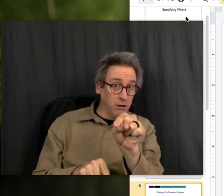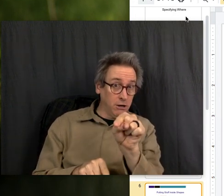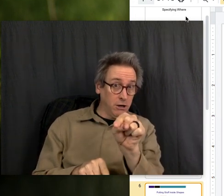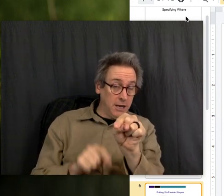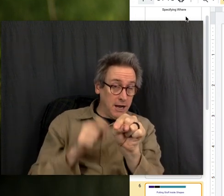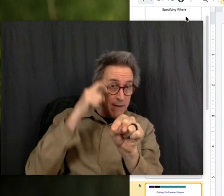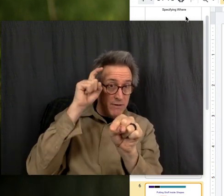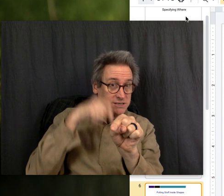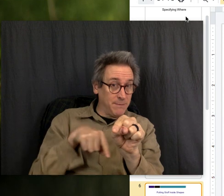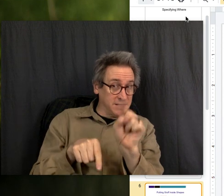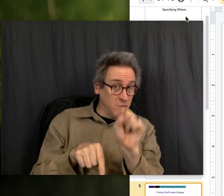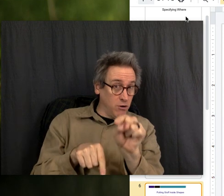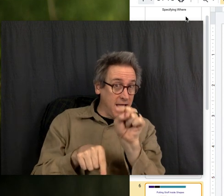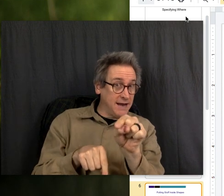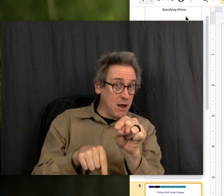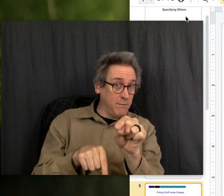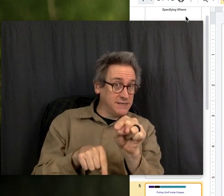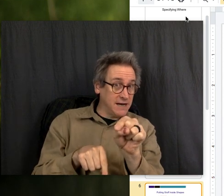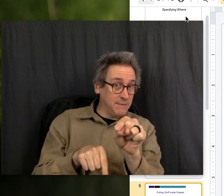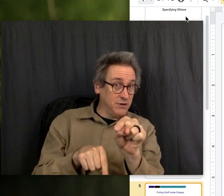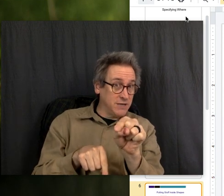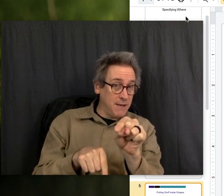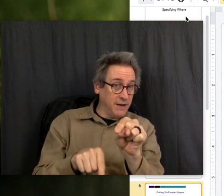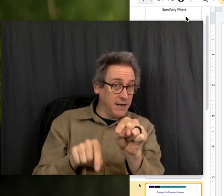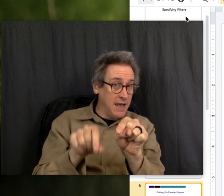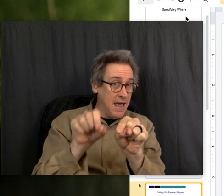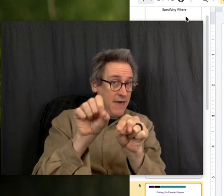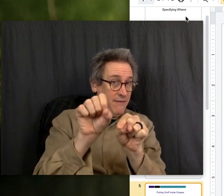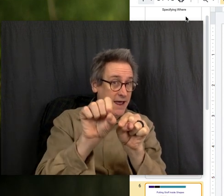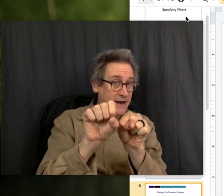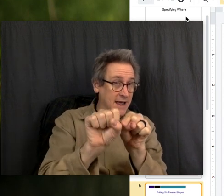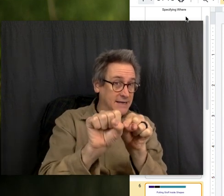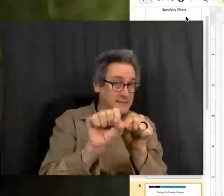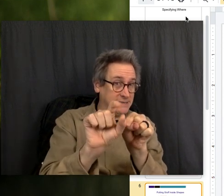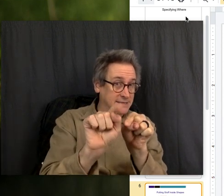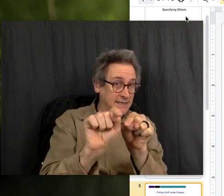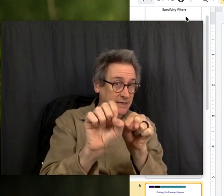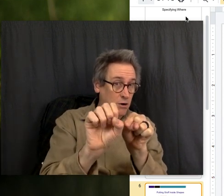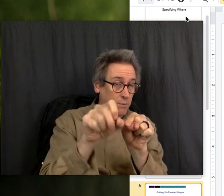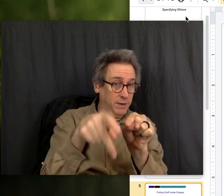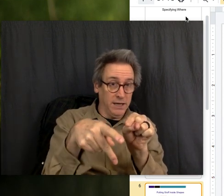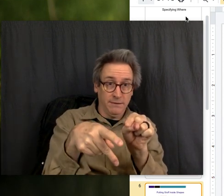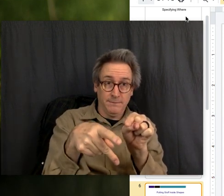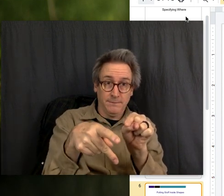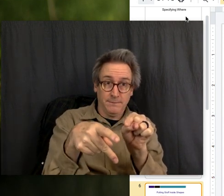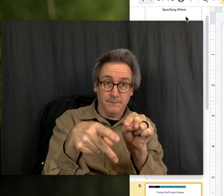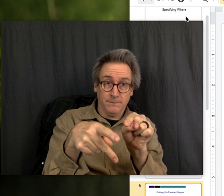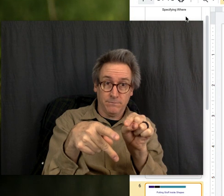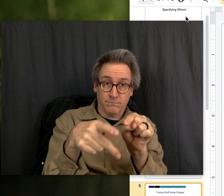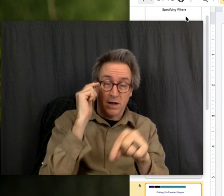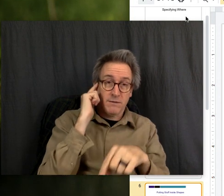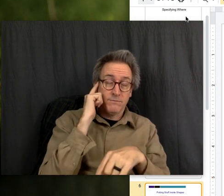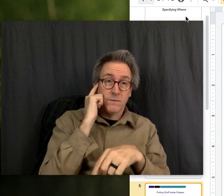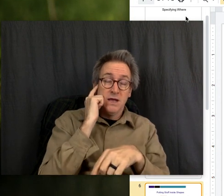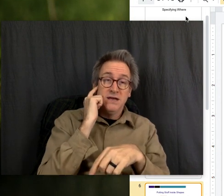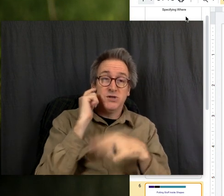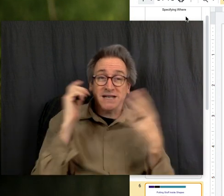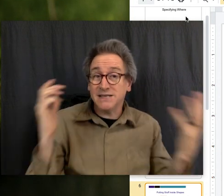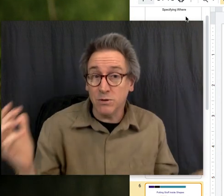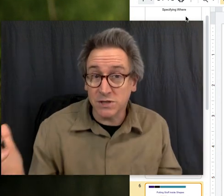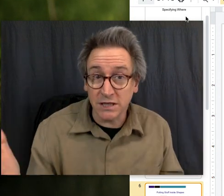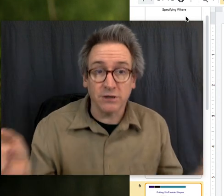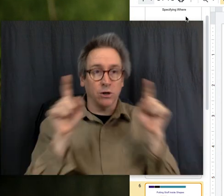here, eyebrows up is like, okay, now I'm going to set up a new topic, and then S-T-O-P. Okay.